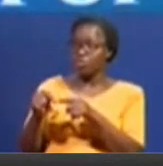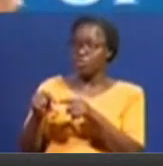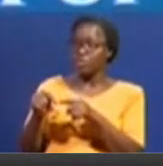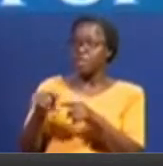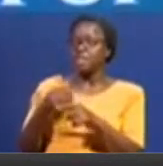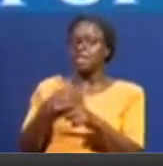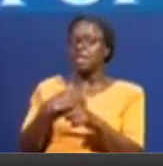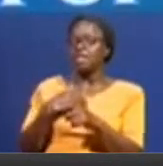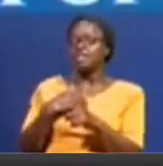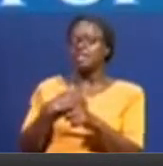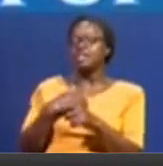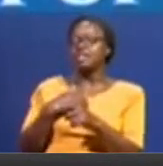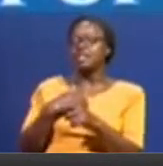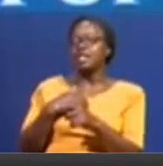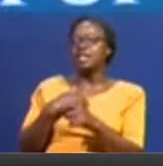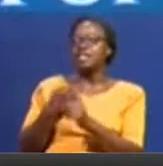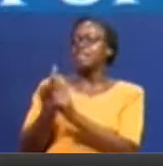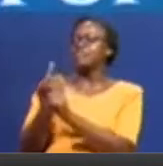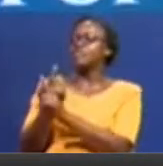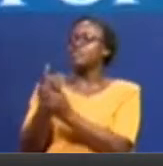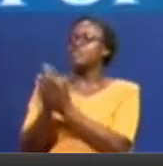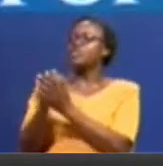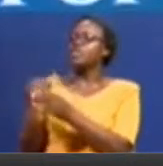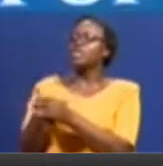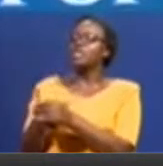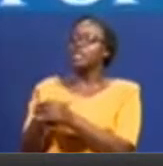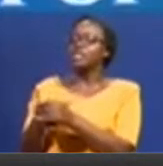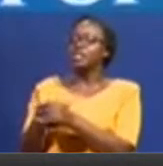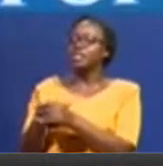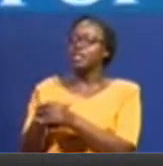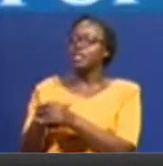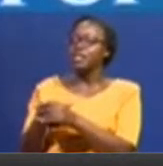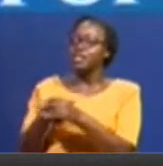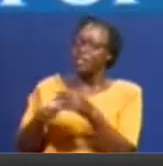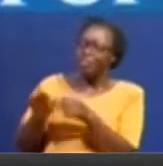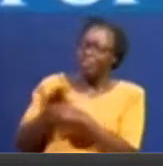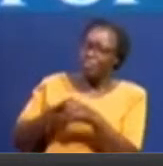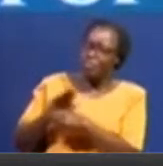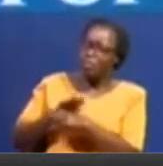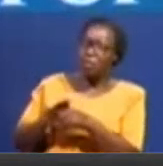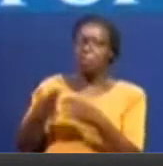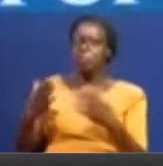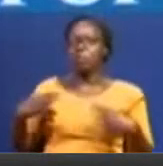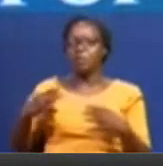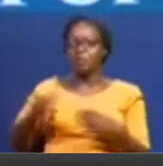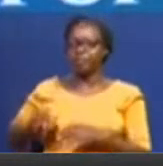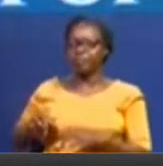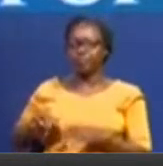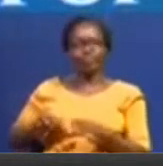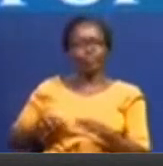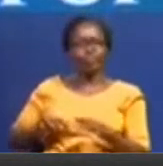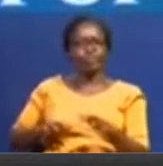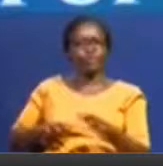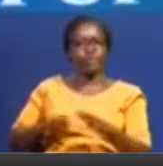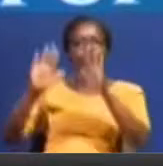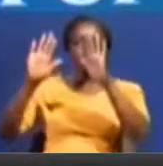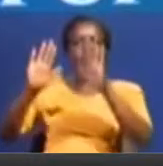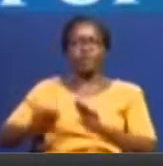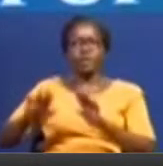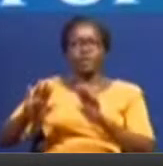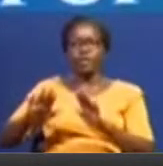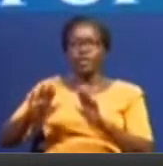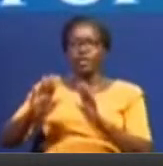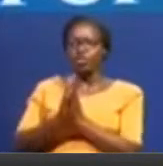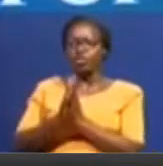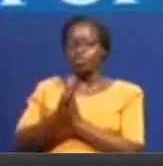has several polling stations within, and that's what causes the crowding. So it would be important to be able to study the